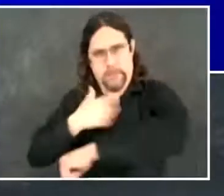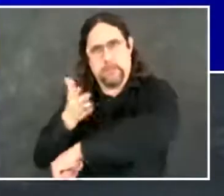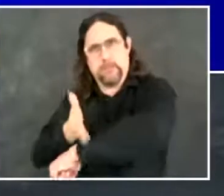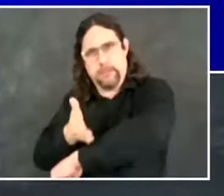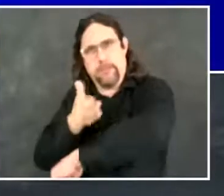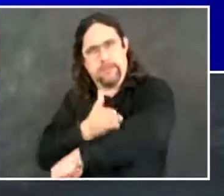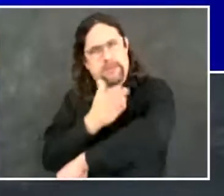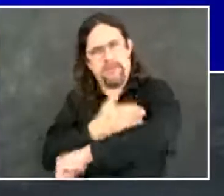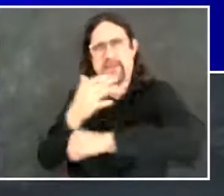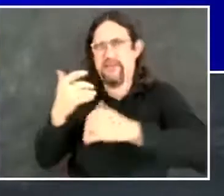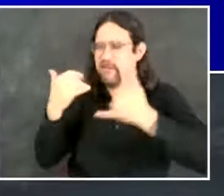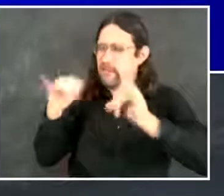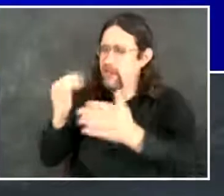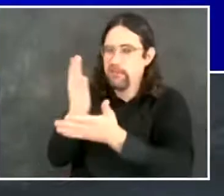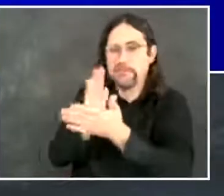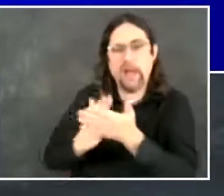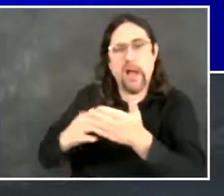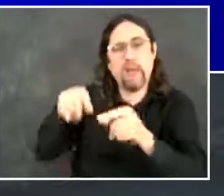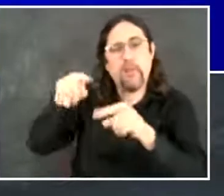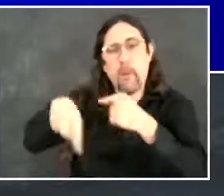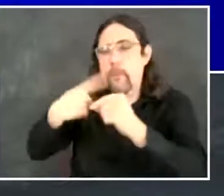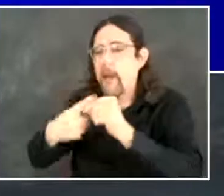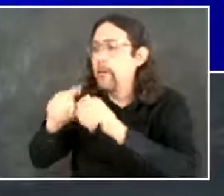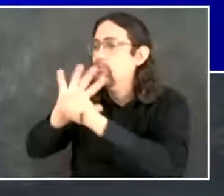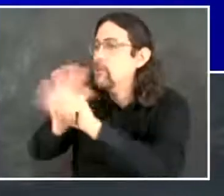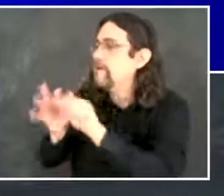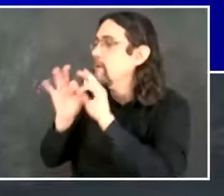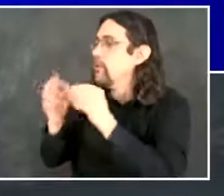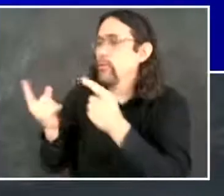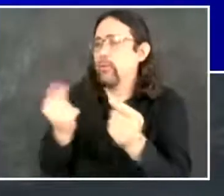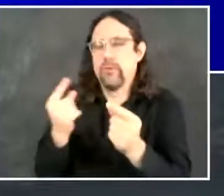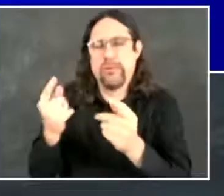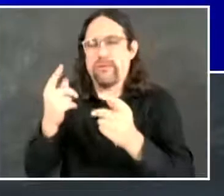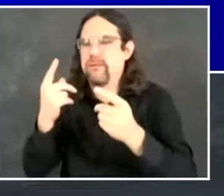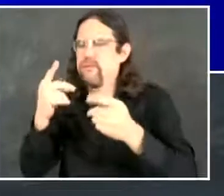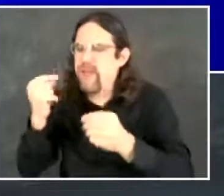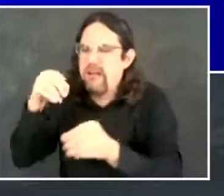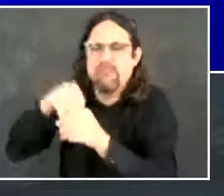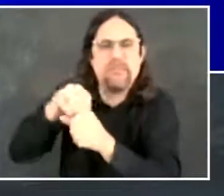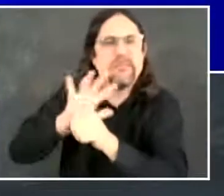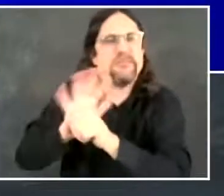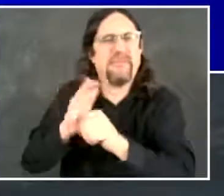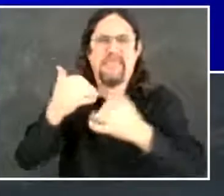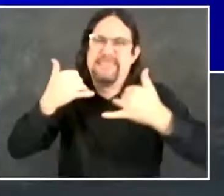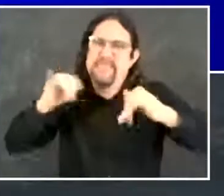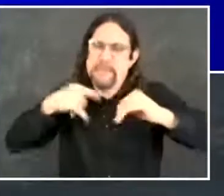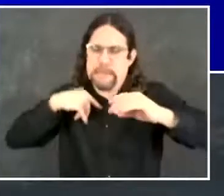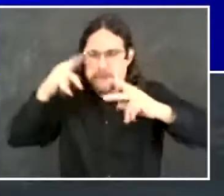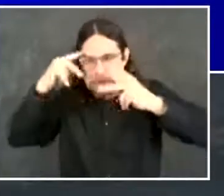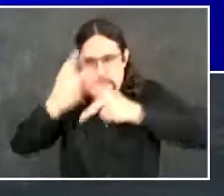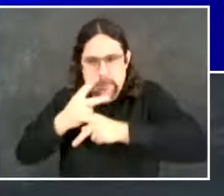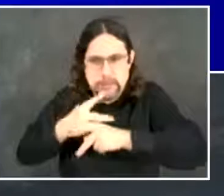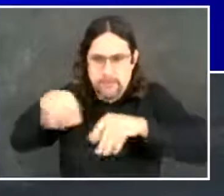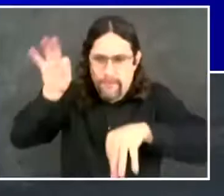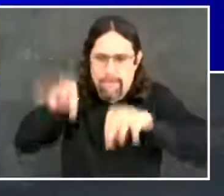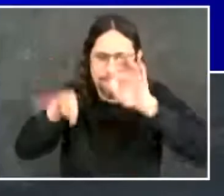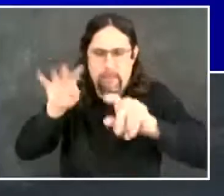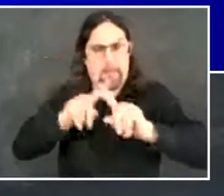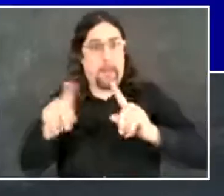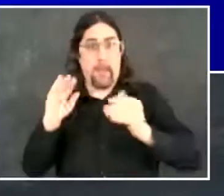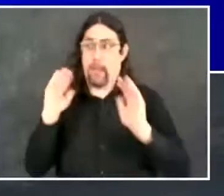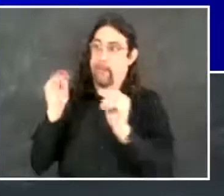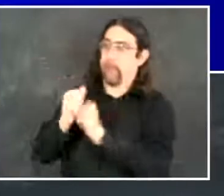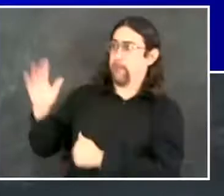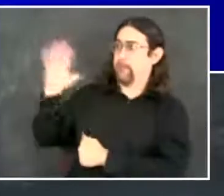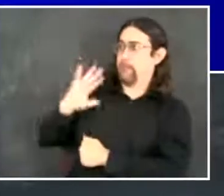has been the toughest measure, but not overall progress that we need to see. So on the first indicator, daily number of people admitted to hospitals for